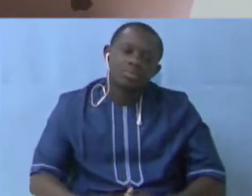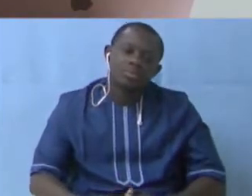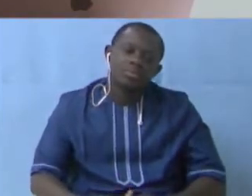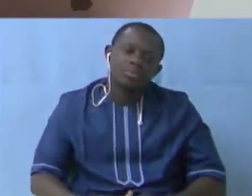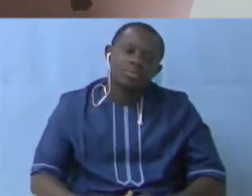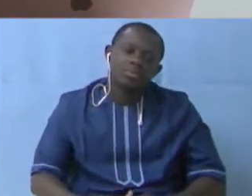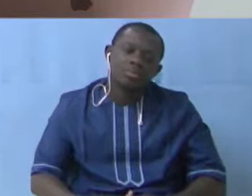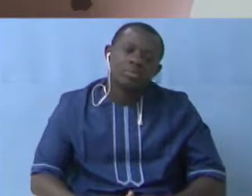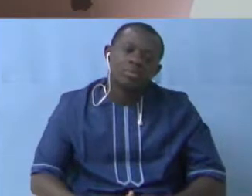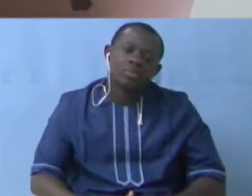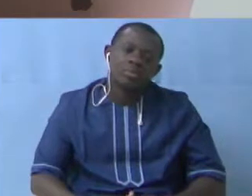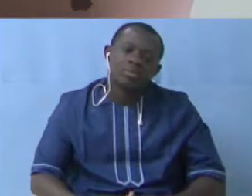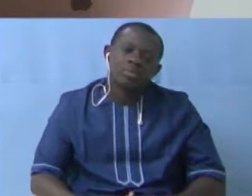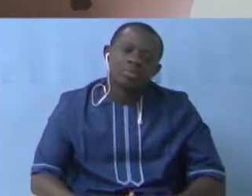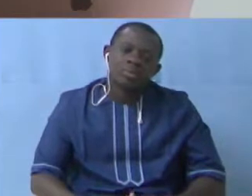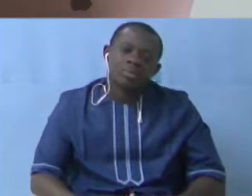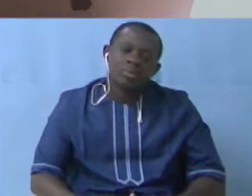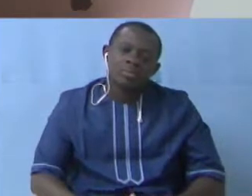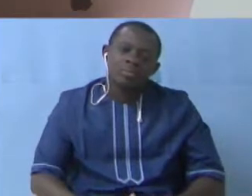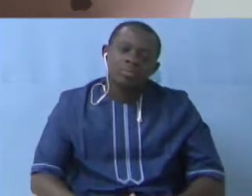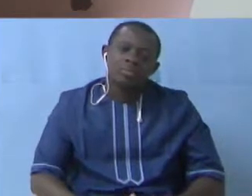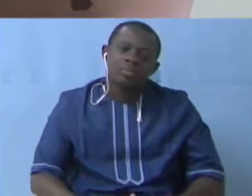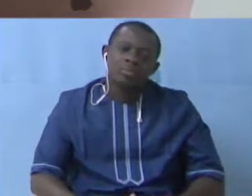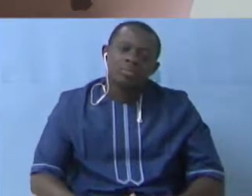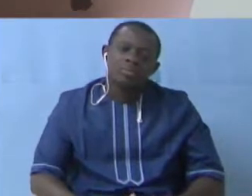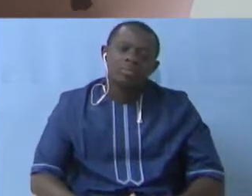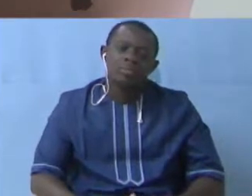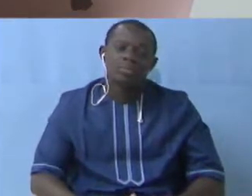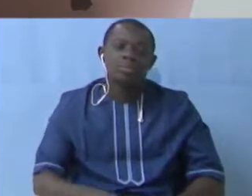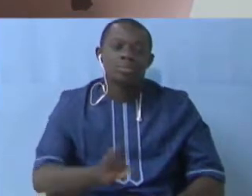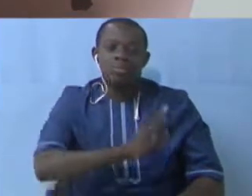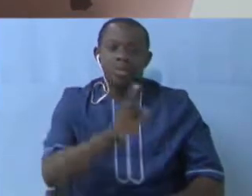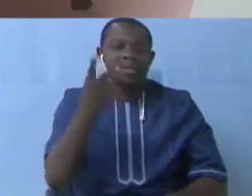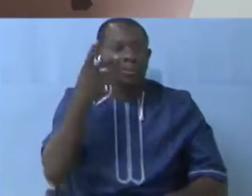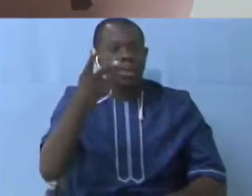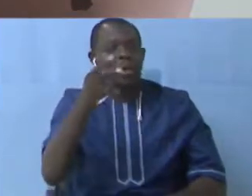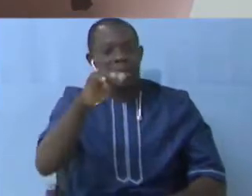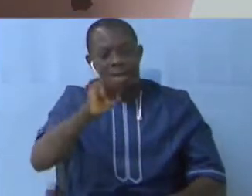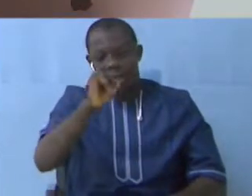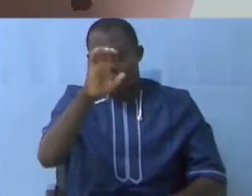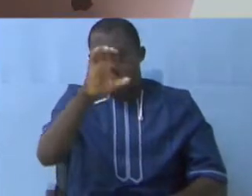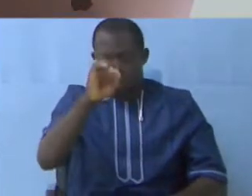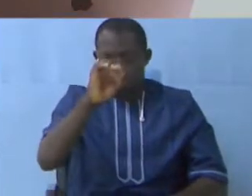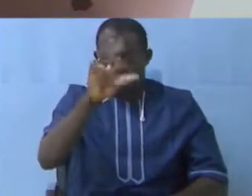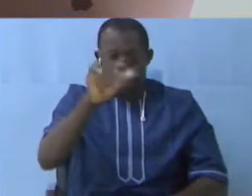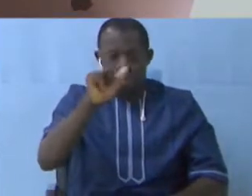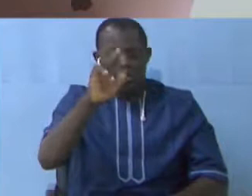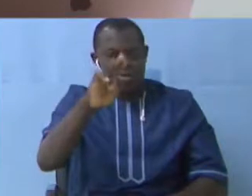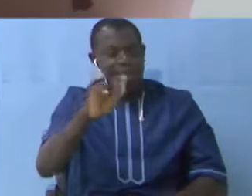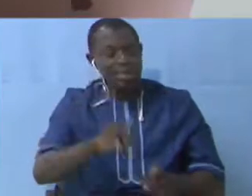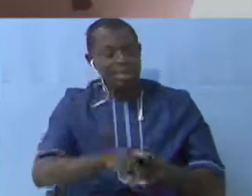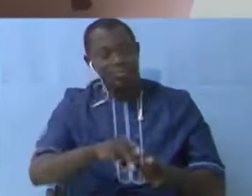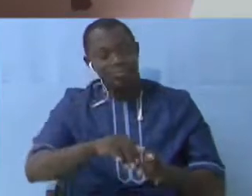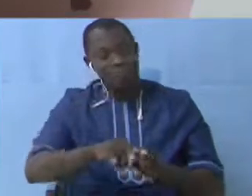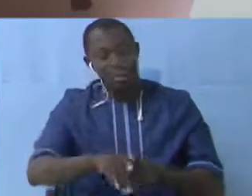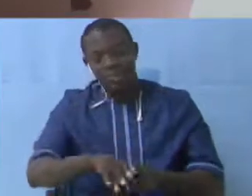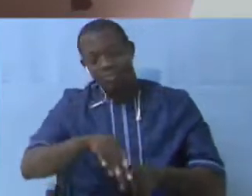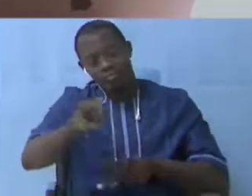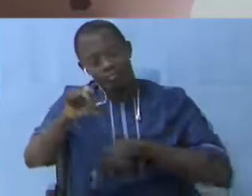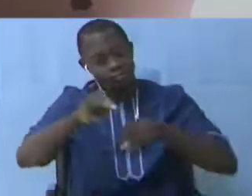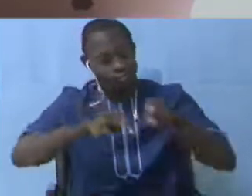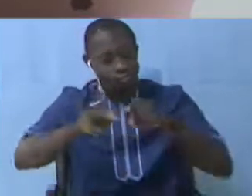la. And we've seen ECOWAS coming back and forward ñu gis ECOWAS di dem ak a ñëw ci